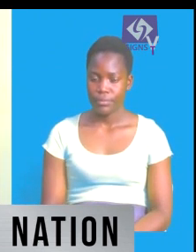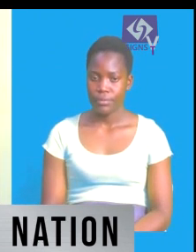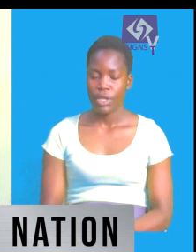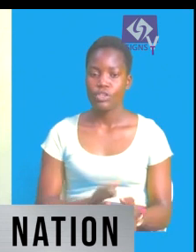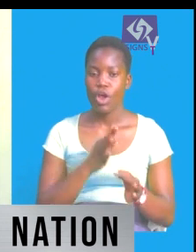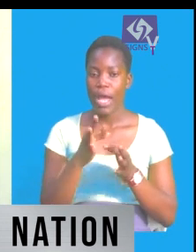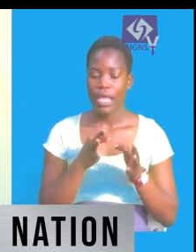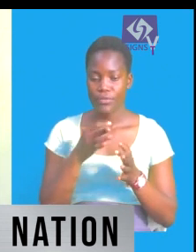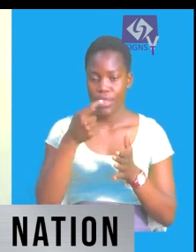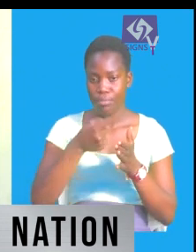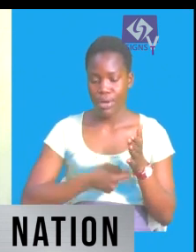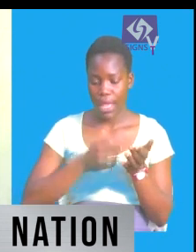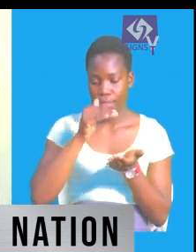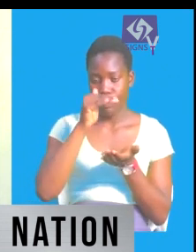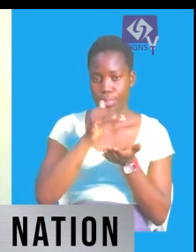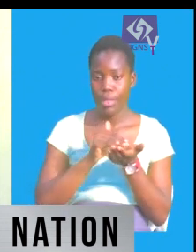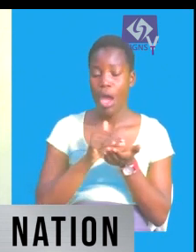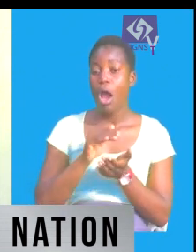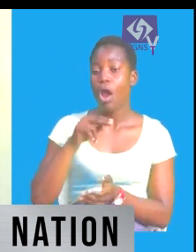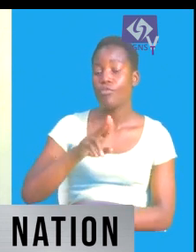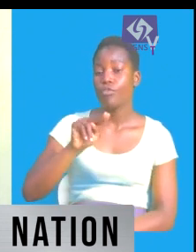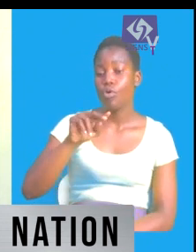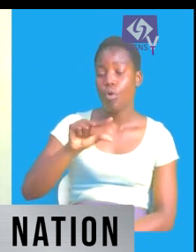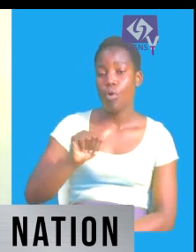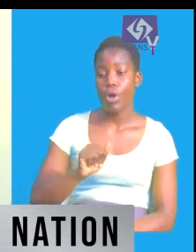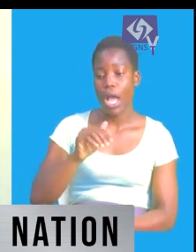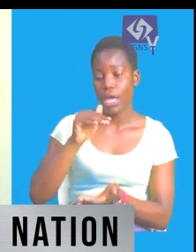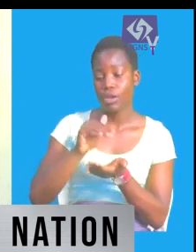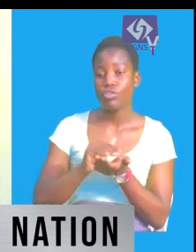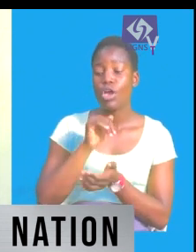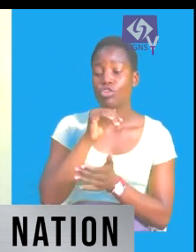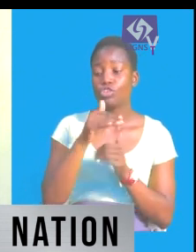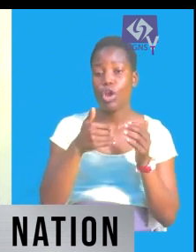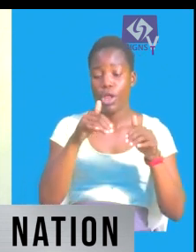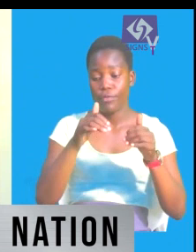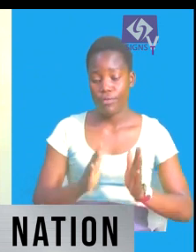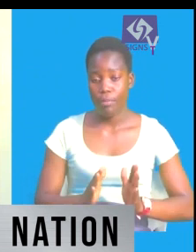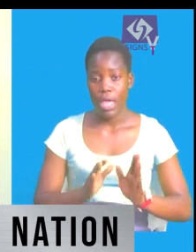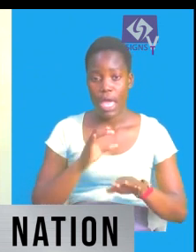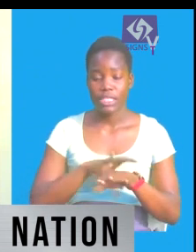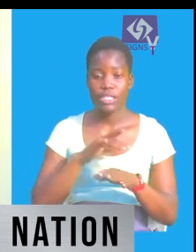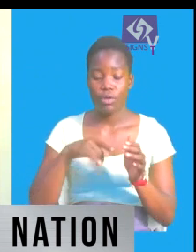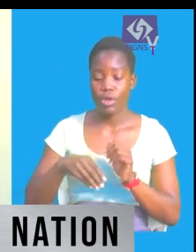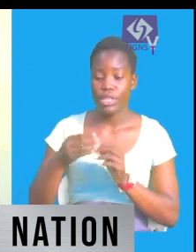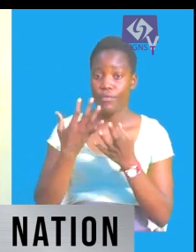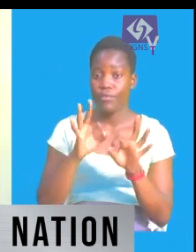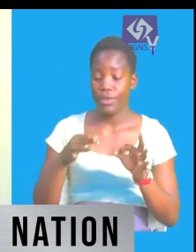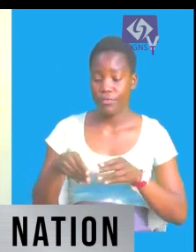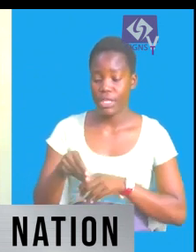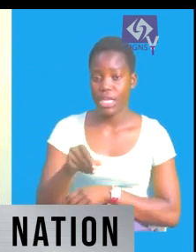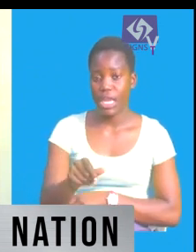if the price of unga goes down, not every farmer has gotten the free fertilizer,